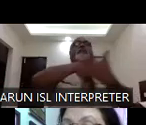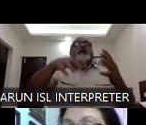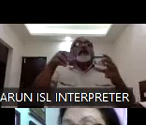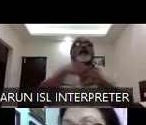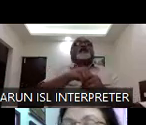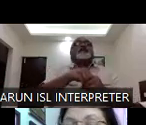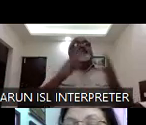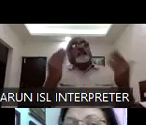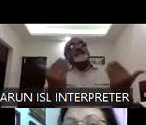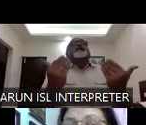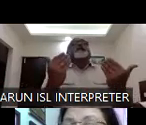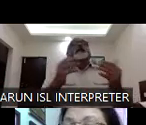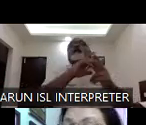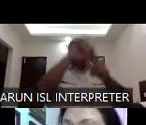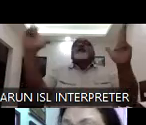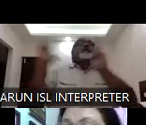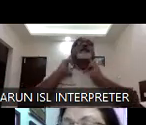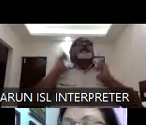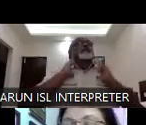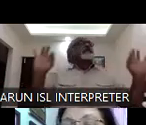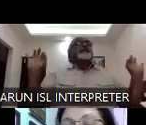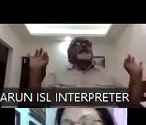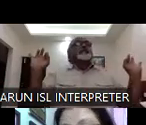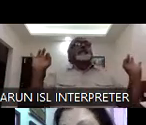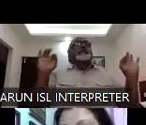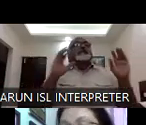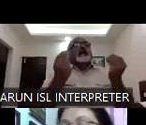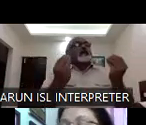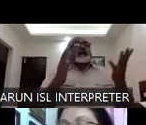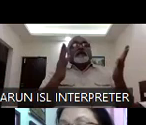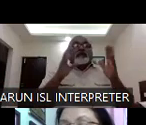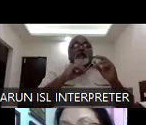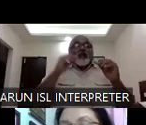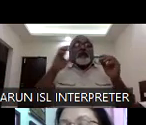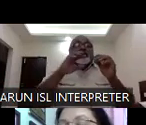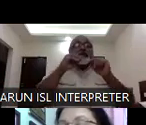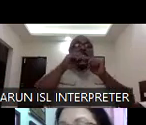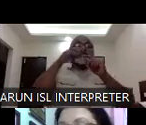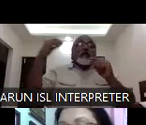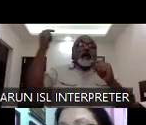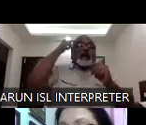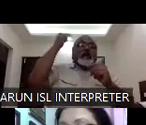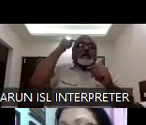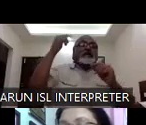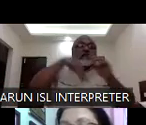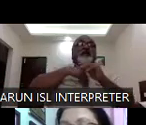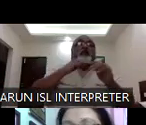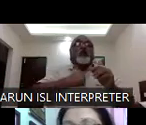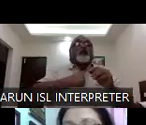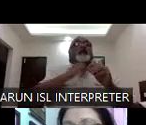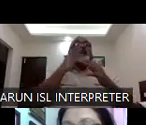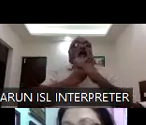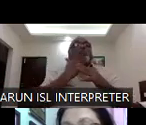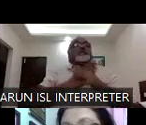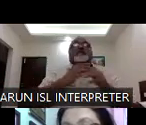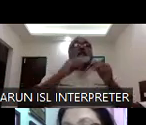inclusion is possible. People have demonstrated, but they have not, it has not reached to us in our action. So our,